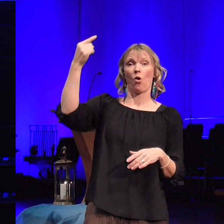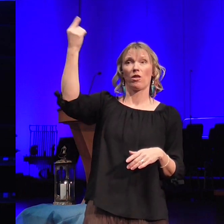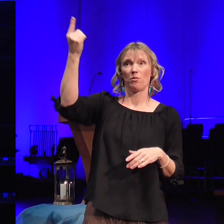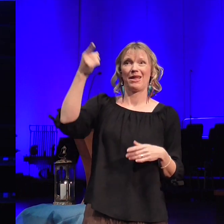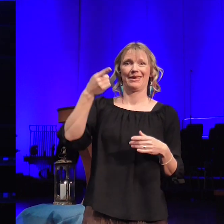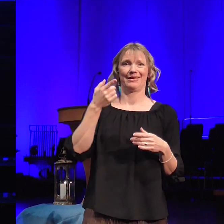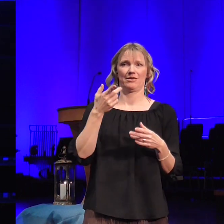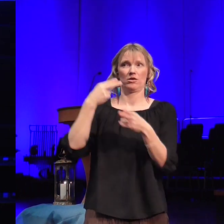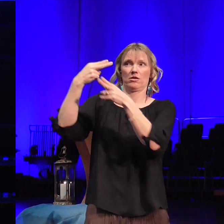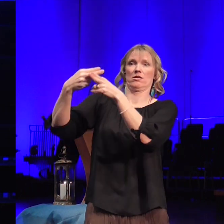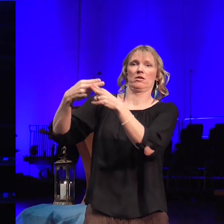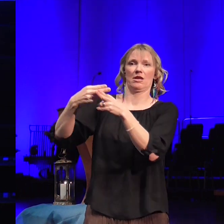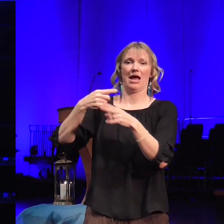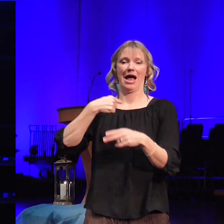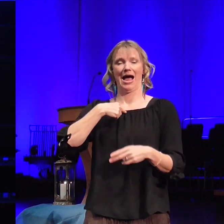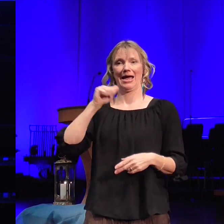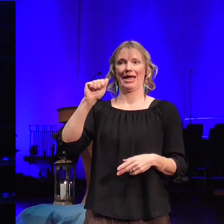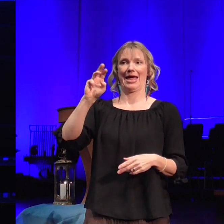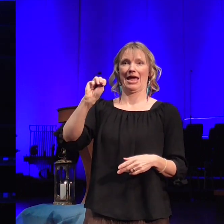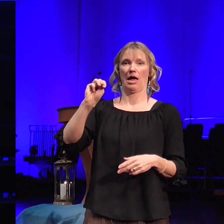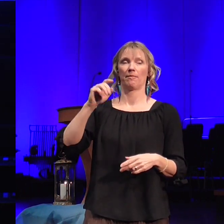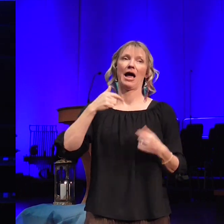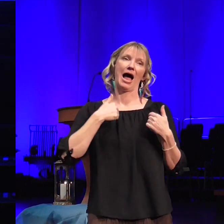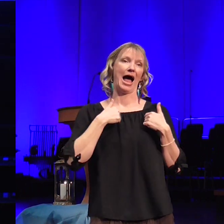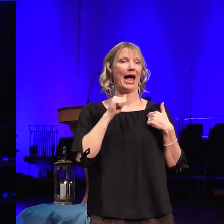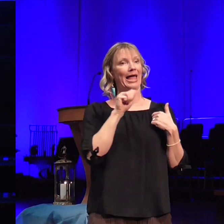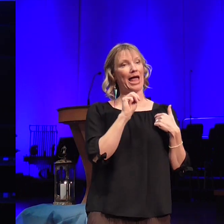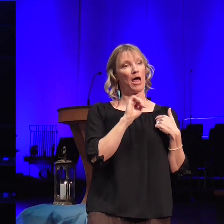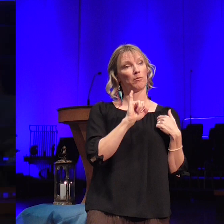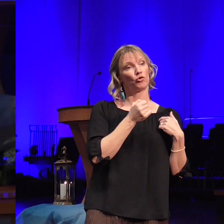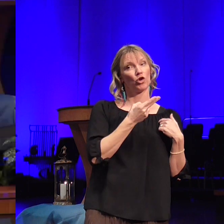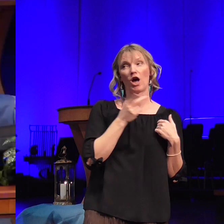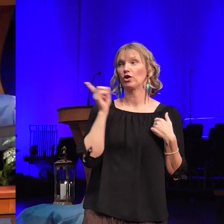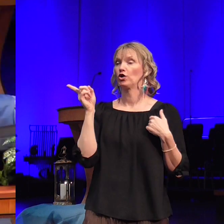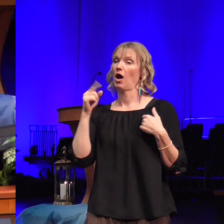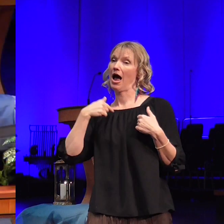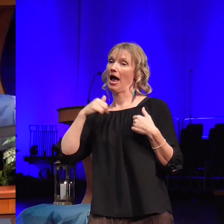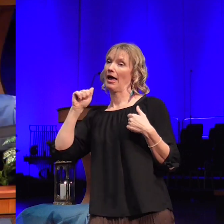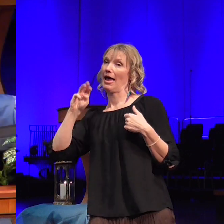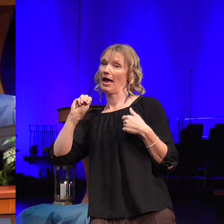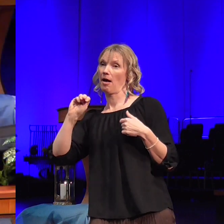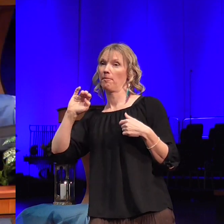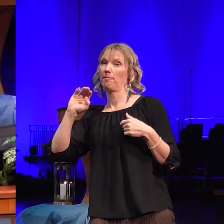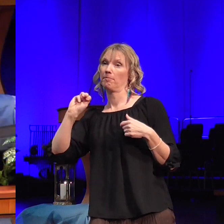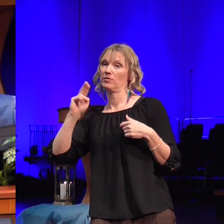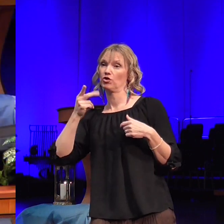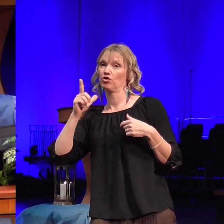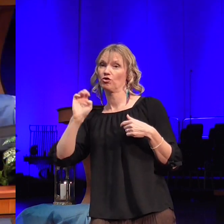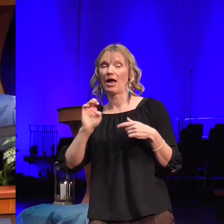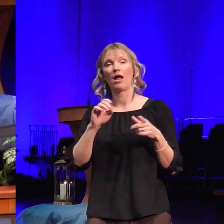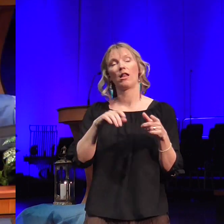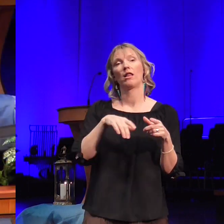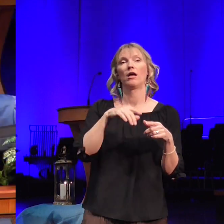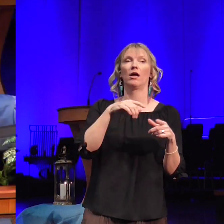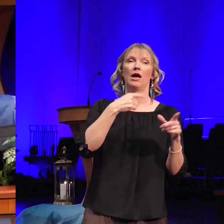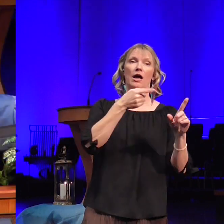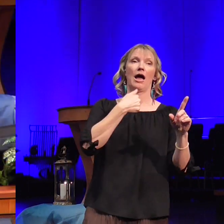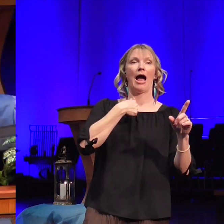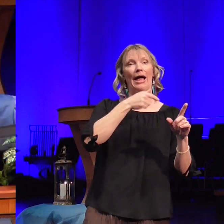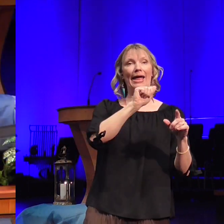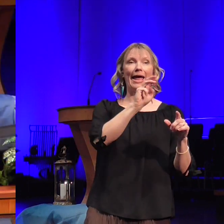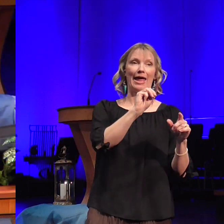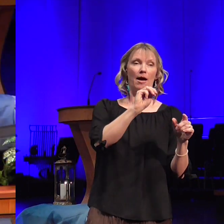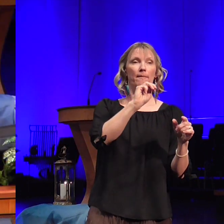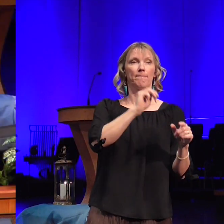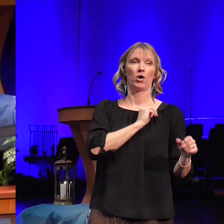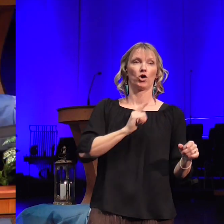be named I am. I have to be I am Josh. You have to be I am Michelle. Martin Luther King Jr. has to be I am Martin Luther King Jr. But